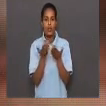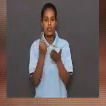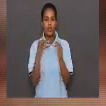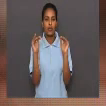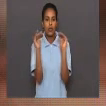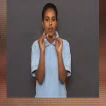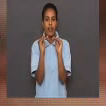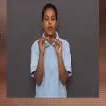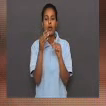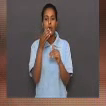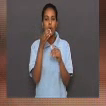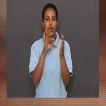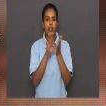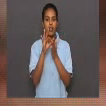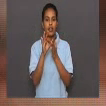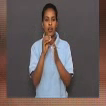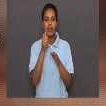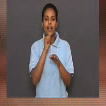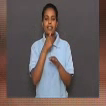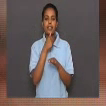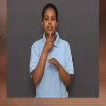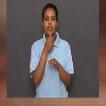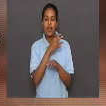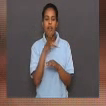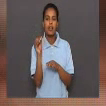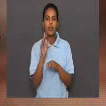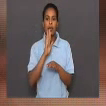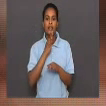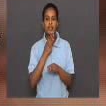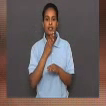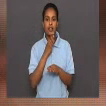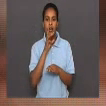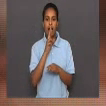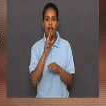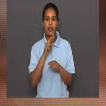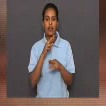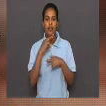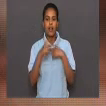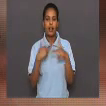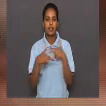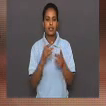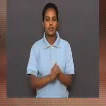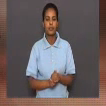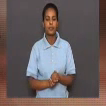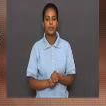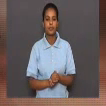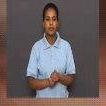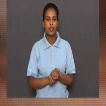where the equivalent quantities of an acid and base are